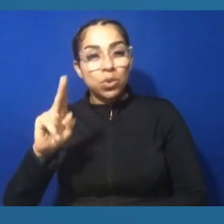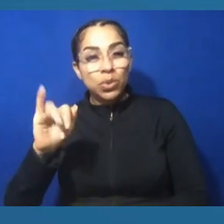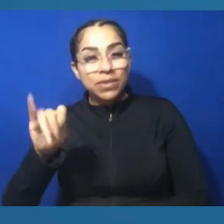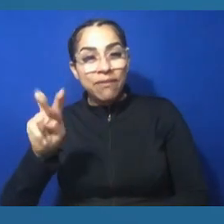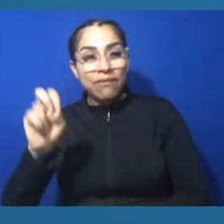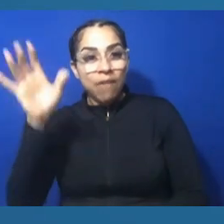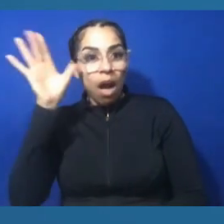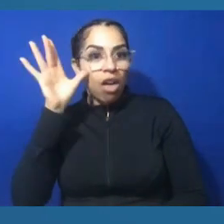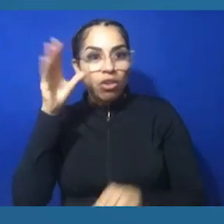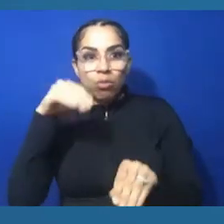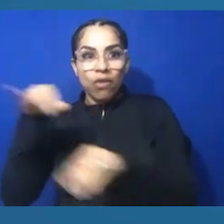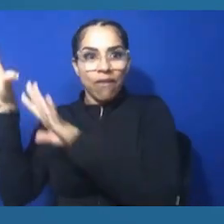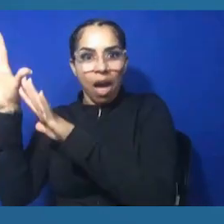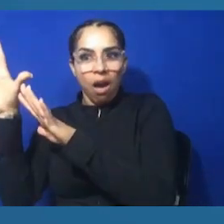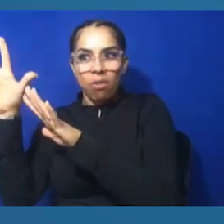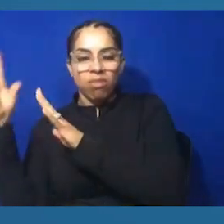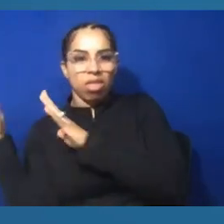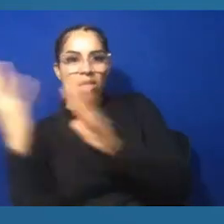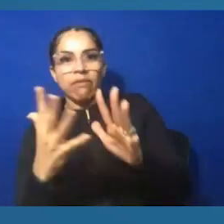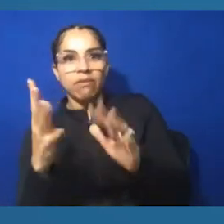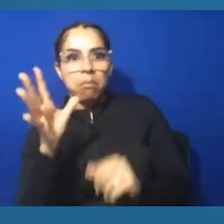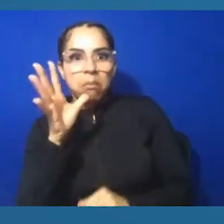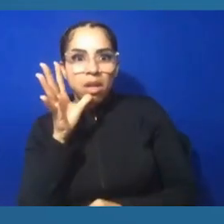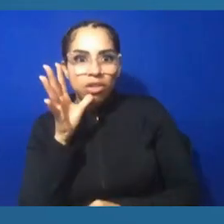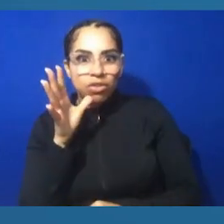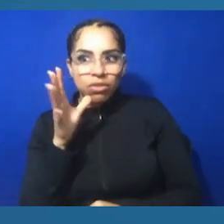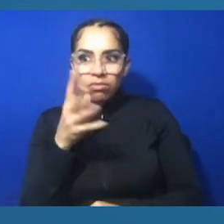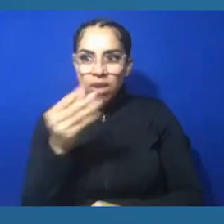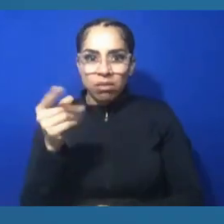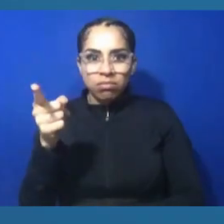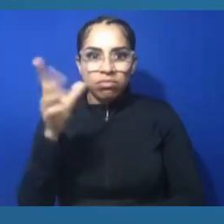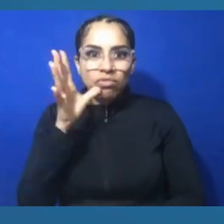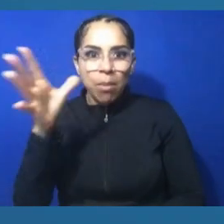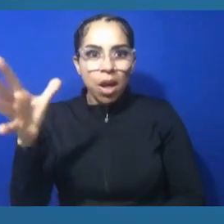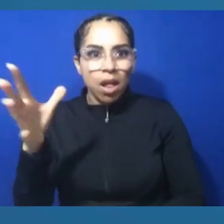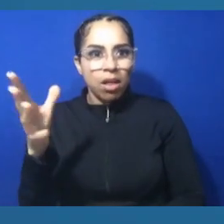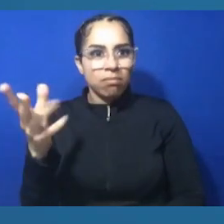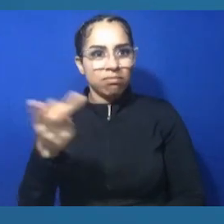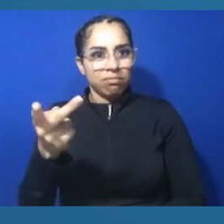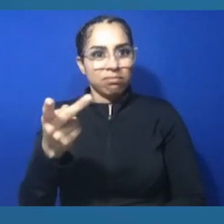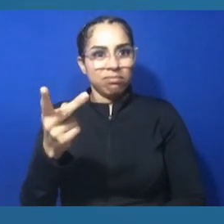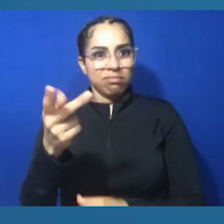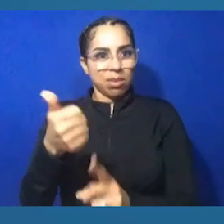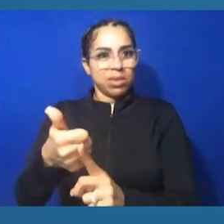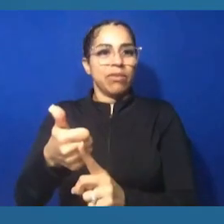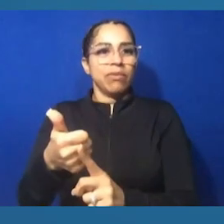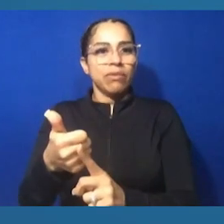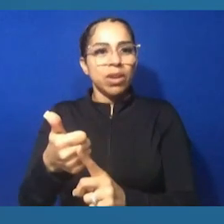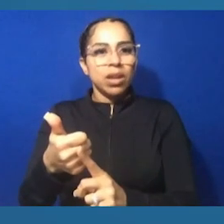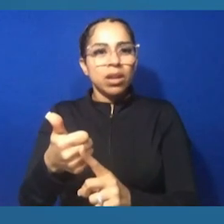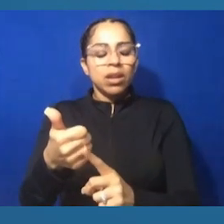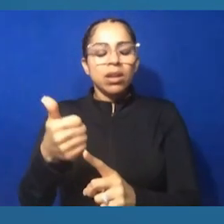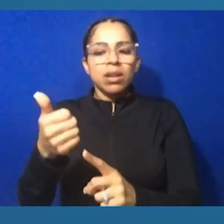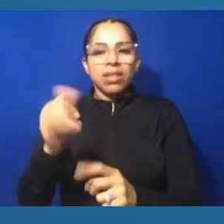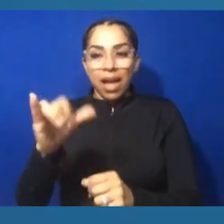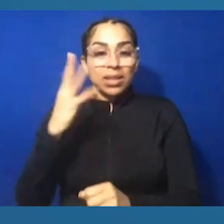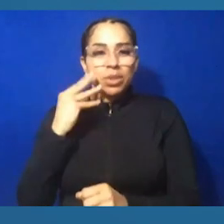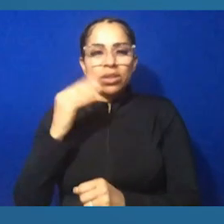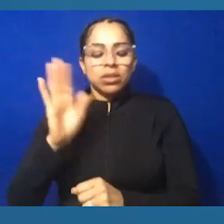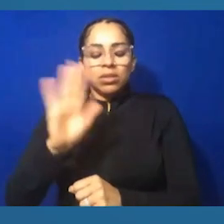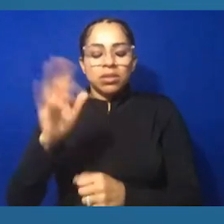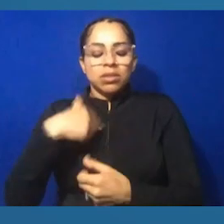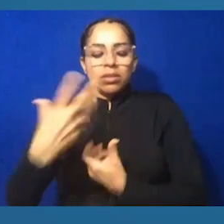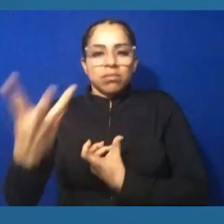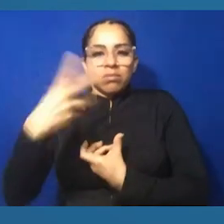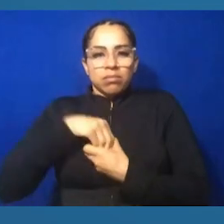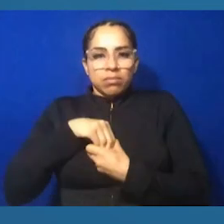experience, not to become jaded and turn against others, but to feel such enormous empathy for victims of domestic